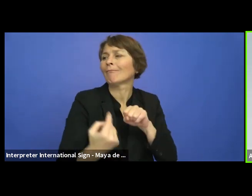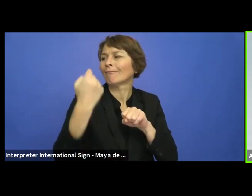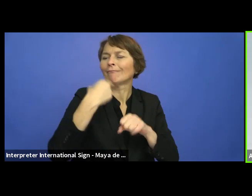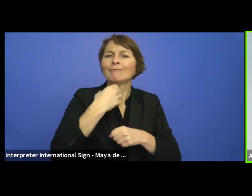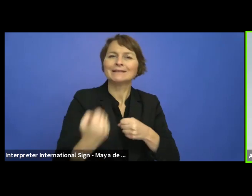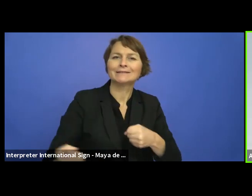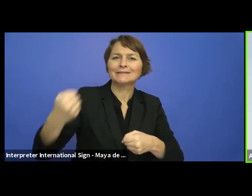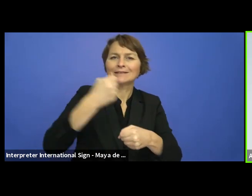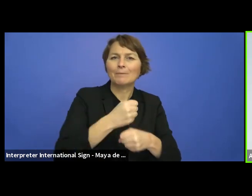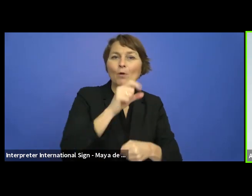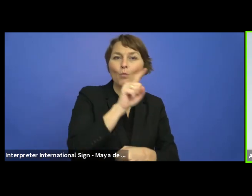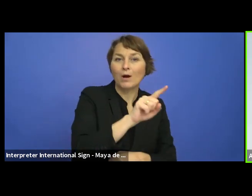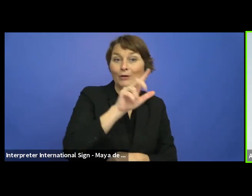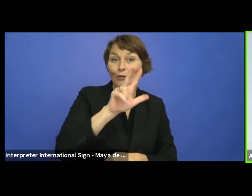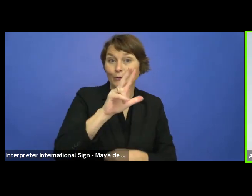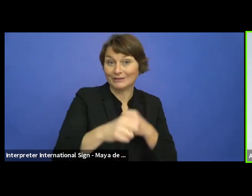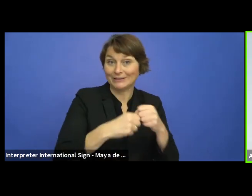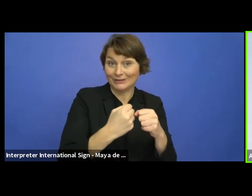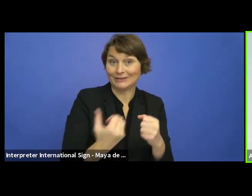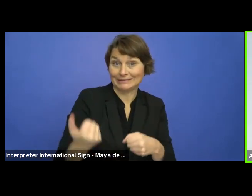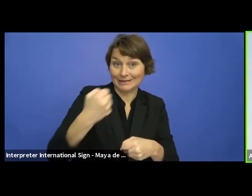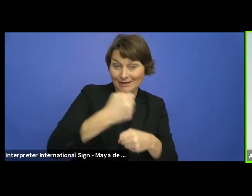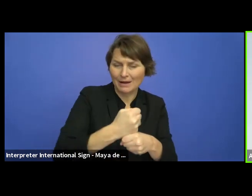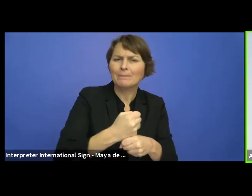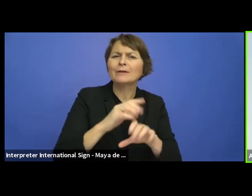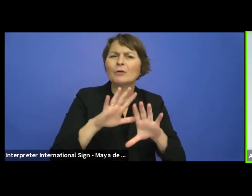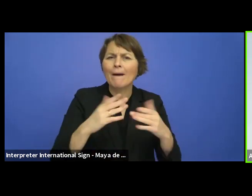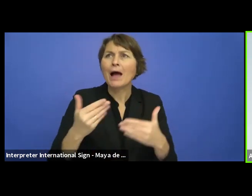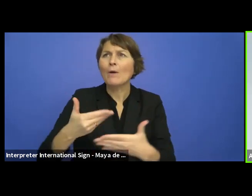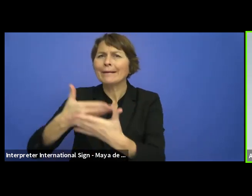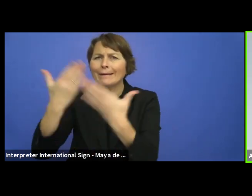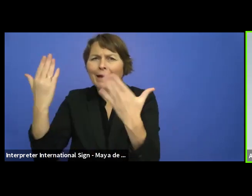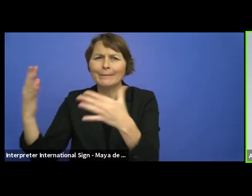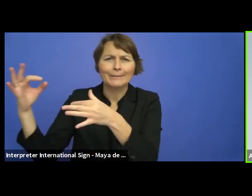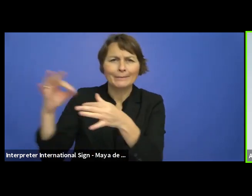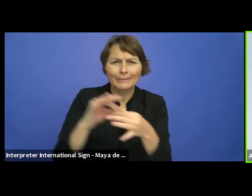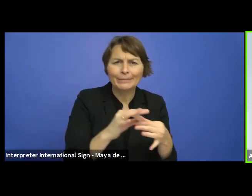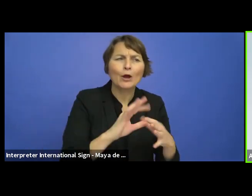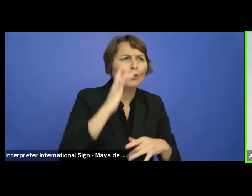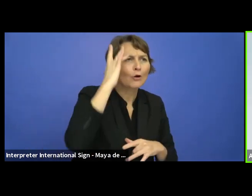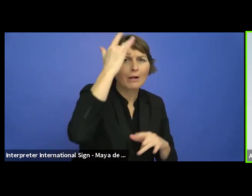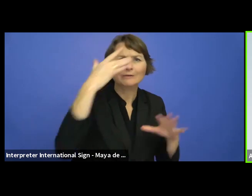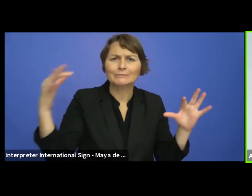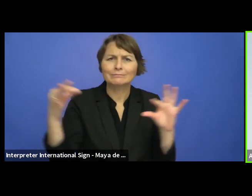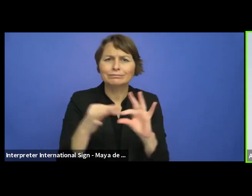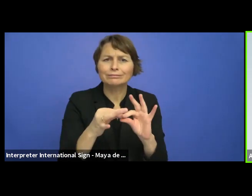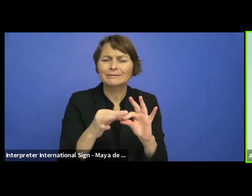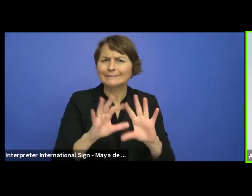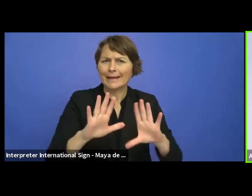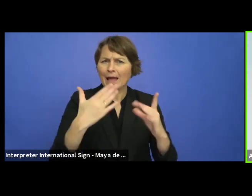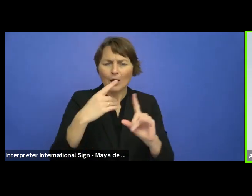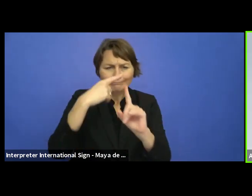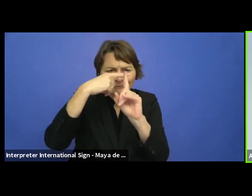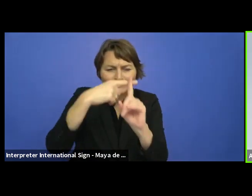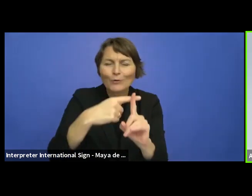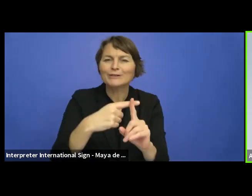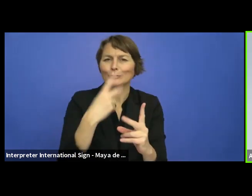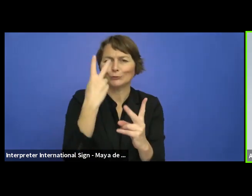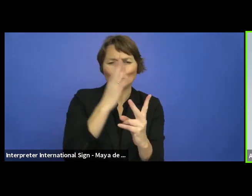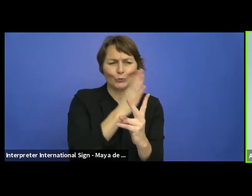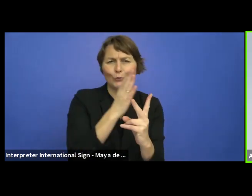since we started. And most of that focus has been very practical and most of focus practical. It's founded on two central